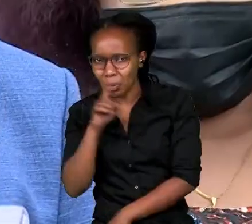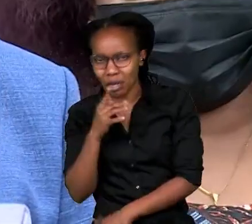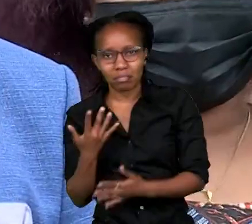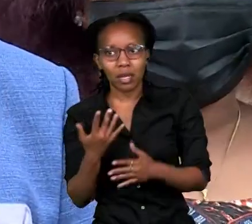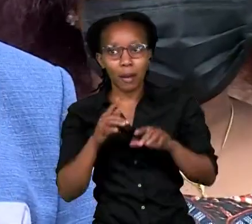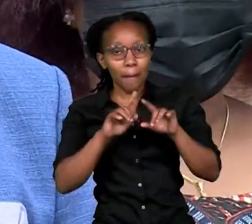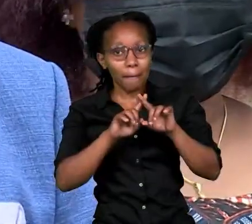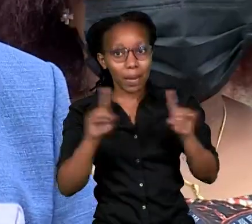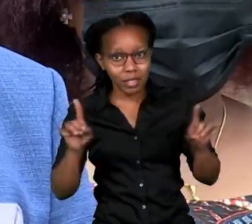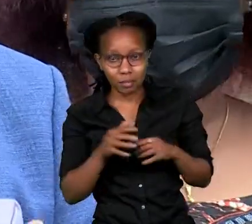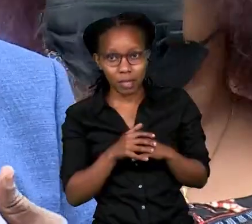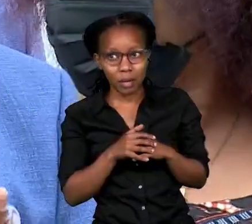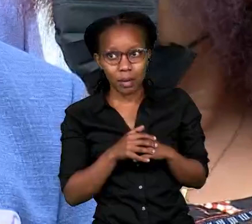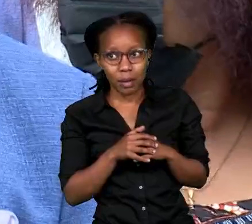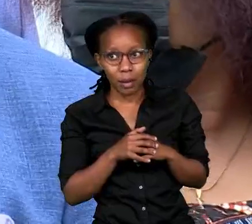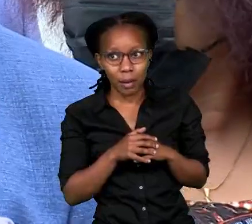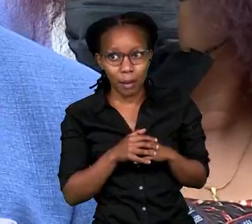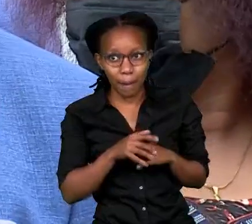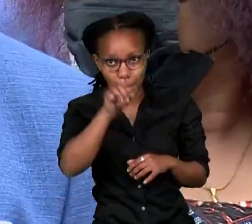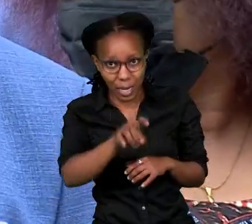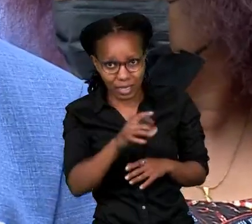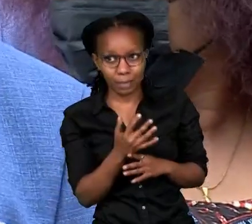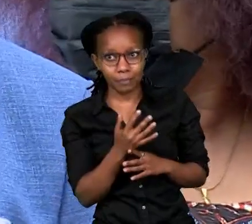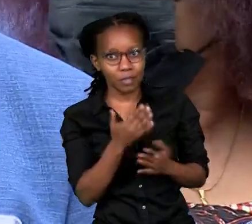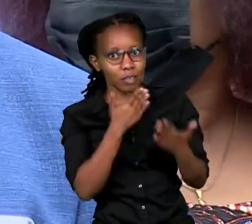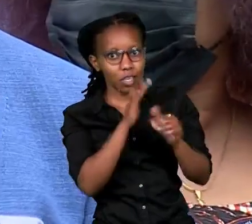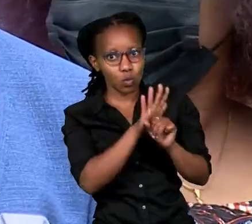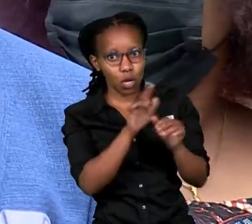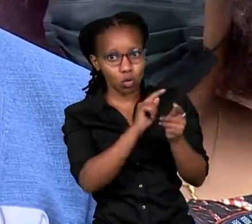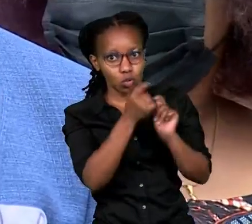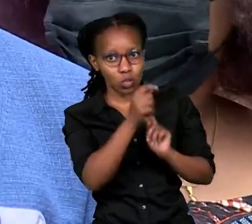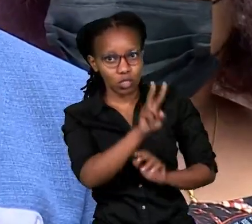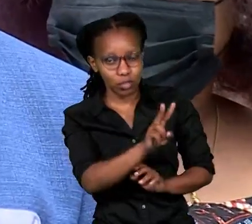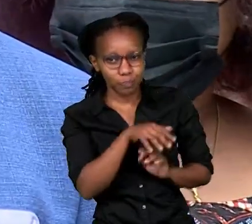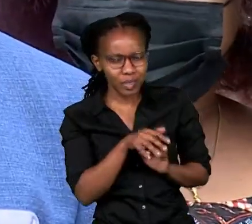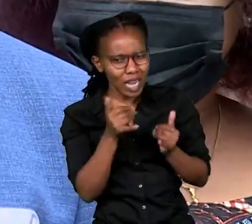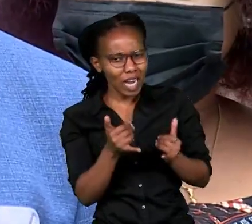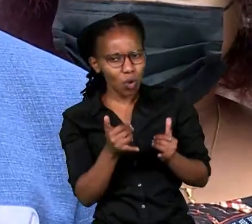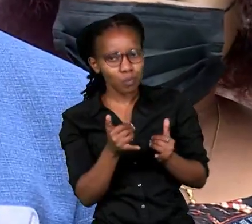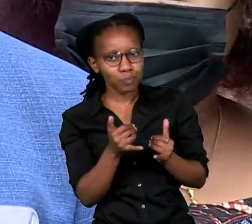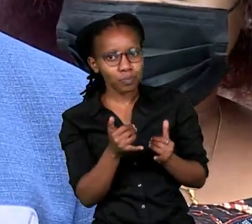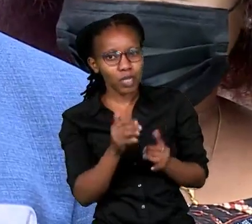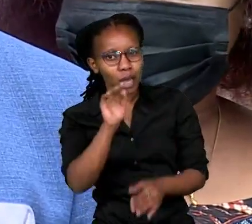day, I think the bigger question, and I thank you, Switch TV, the bigger question